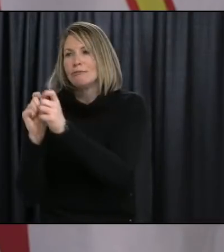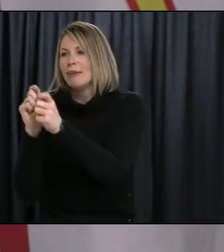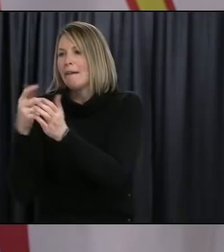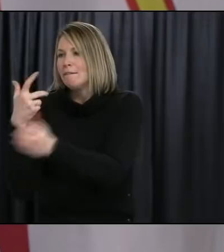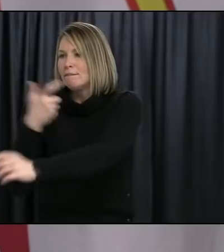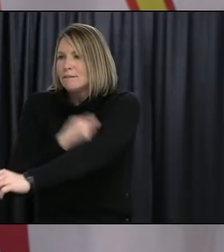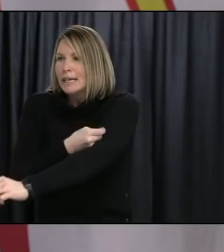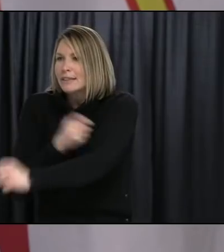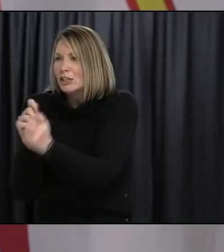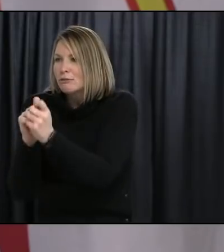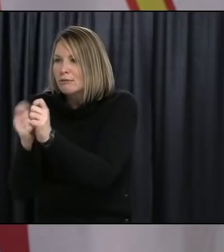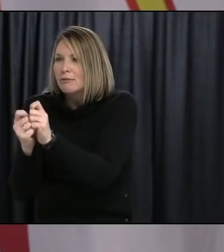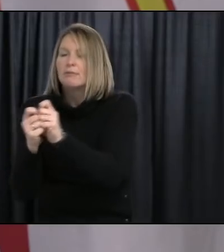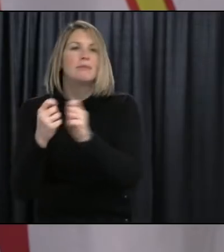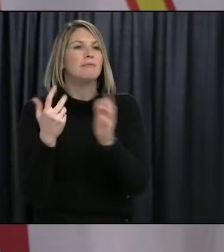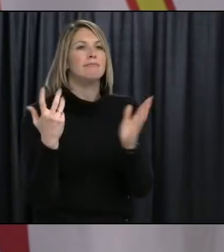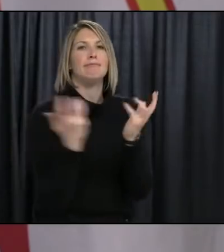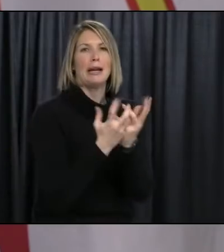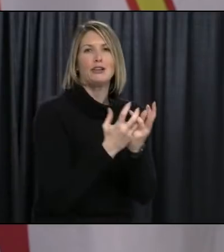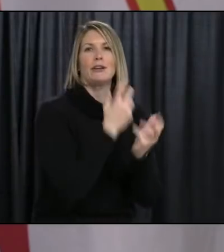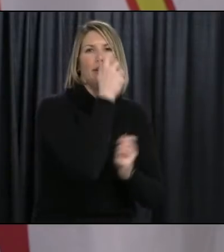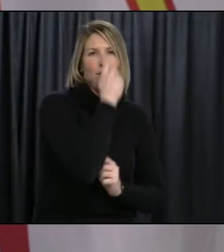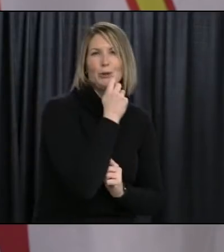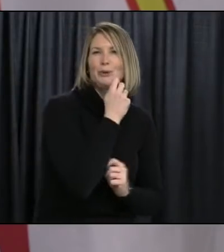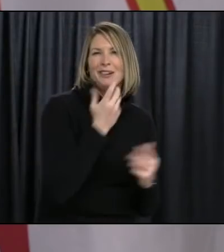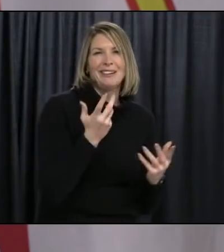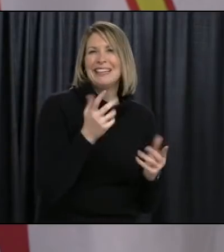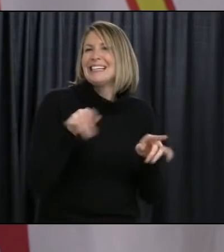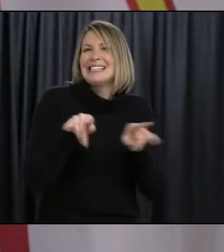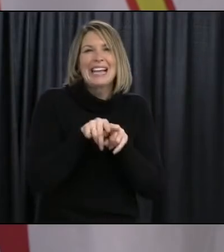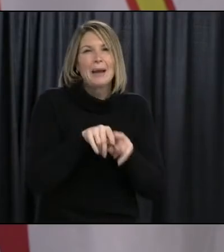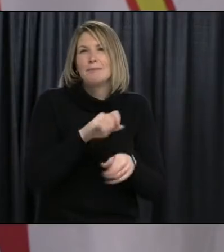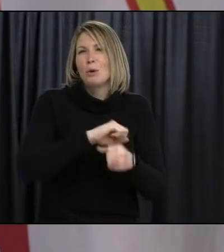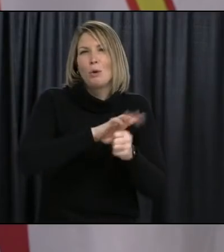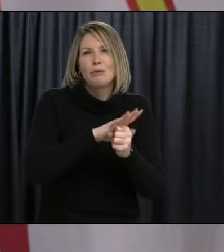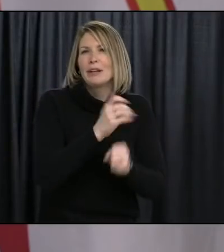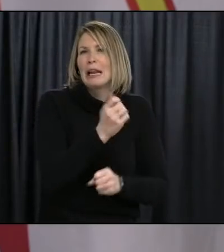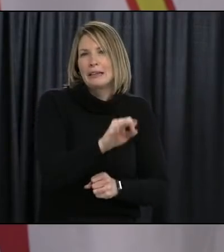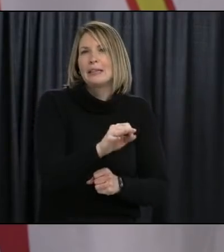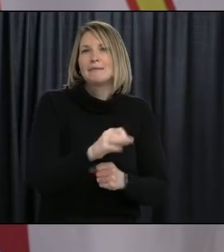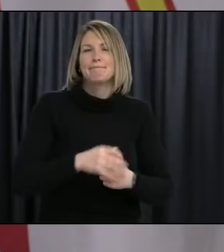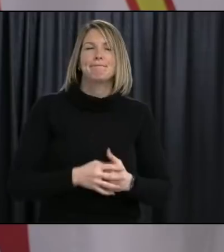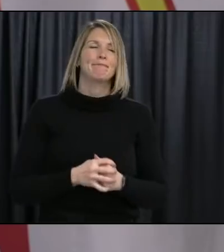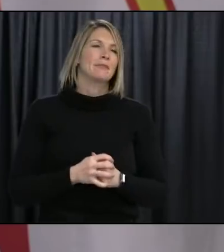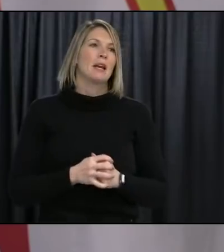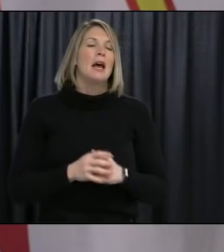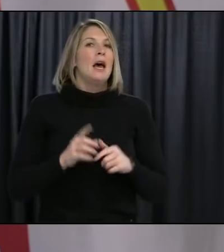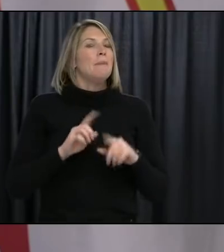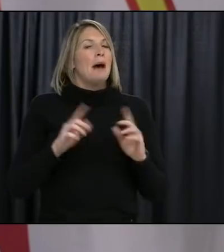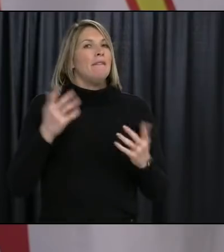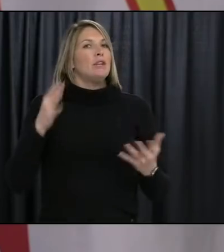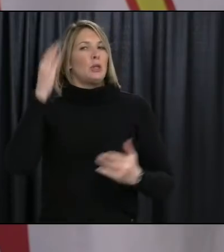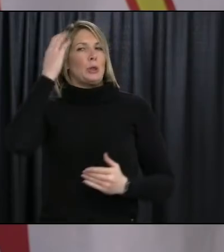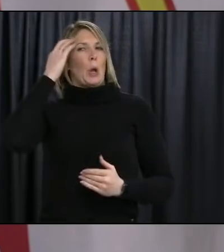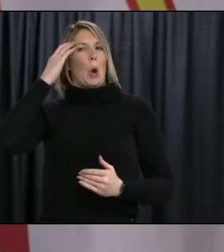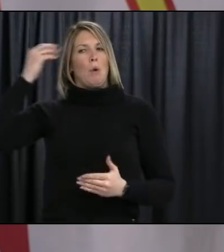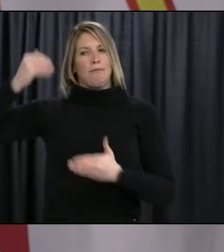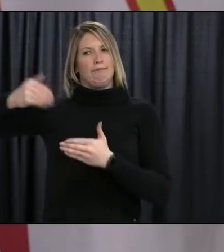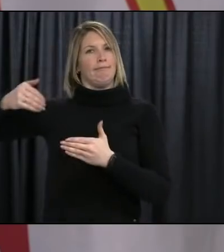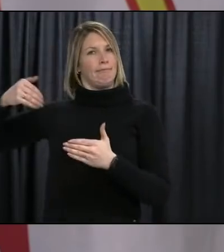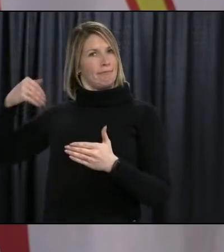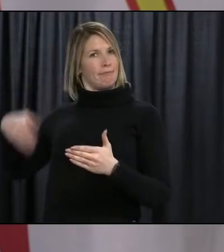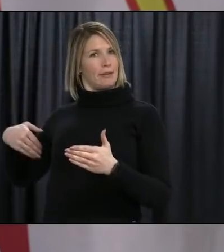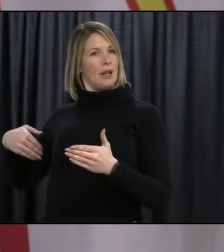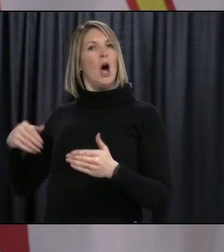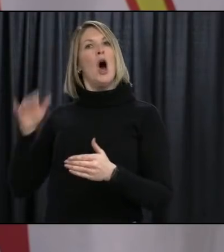of COVID in it, for example. But again, it goes back to, we know the things that we have to do to keep this virus at